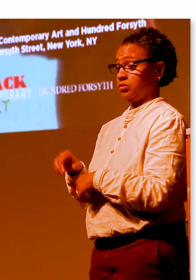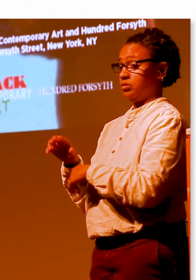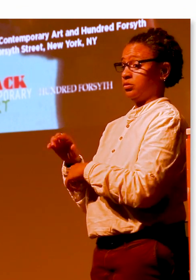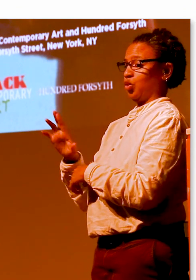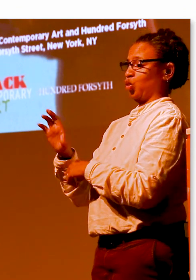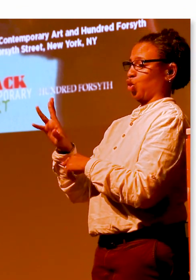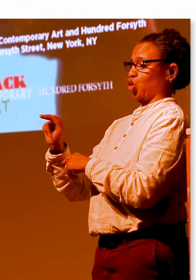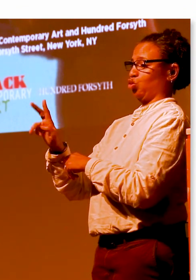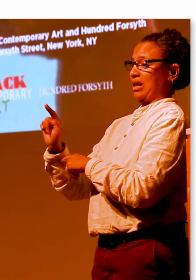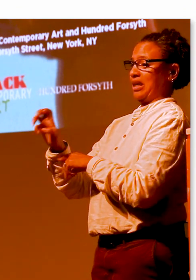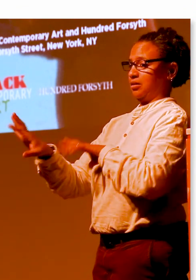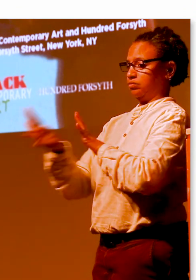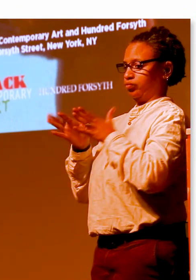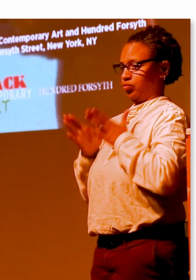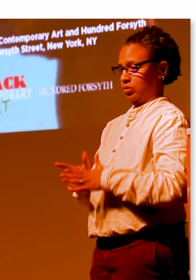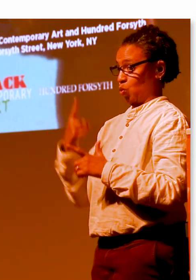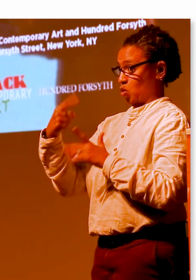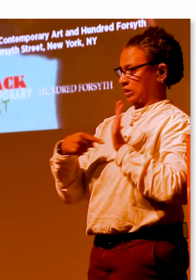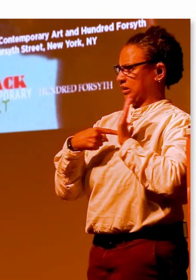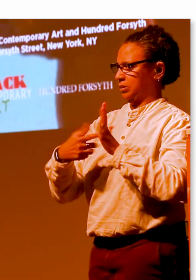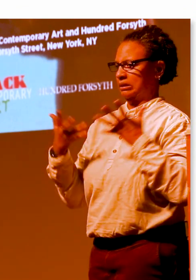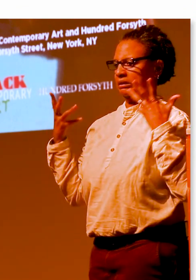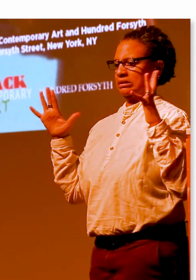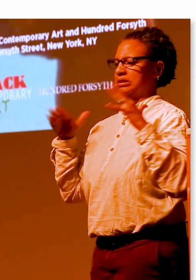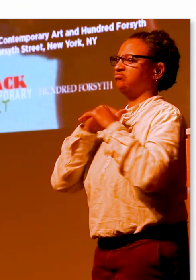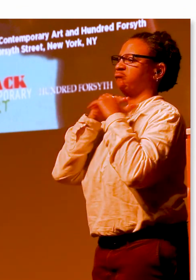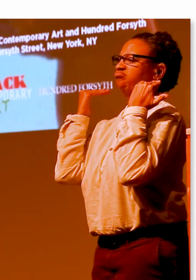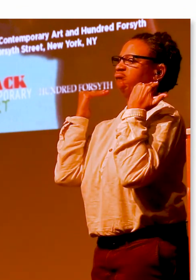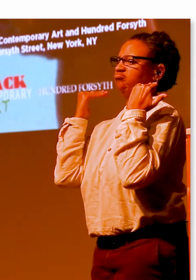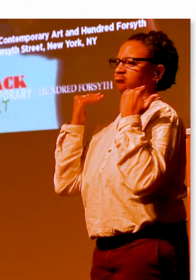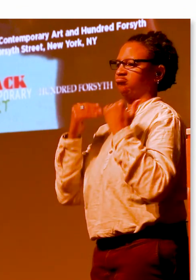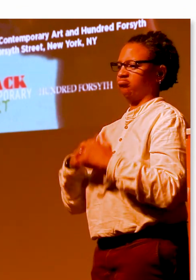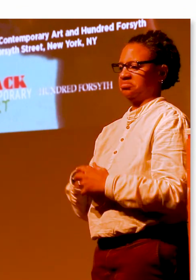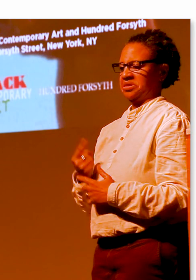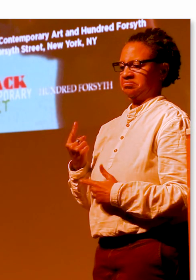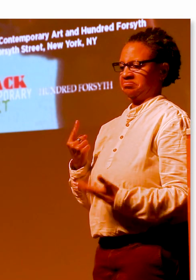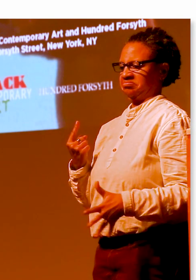room. Like, I lost hair, I lost sleep.